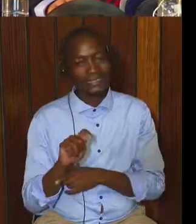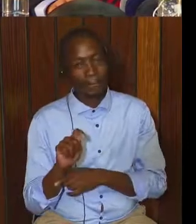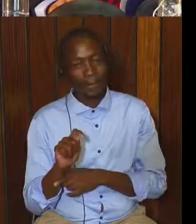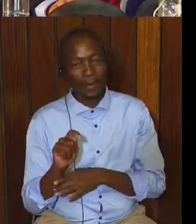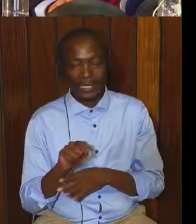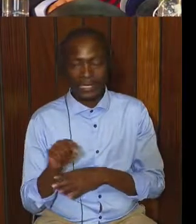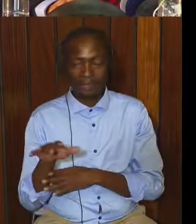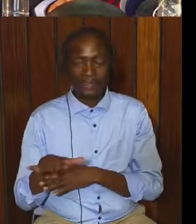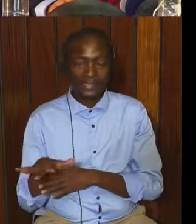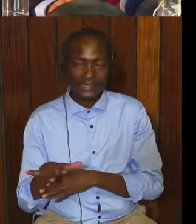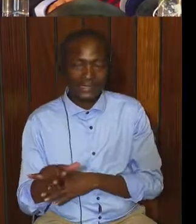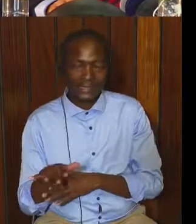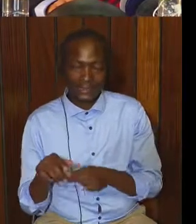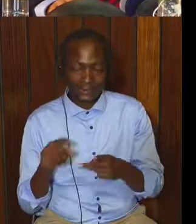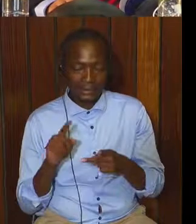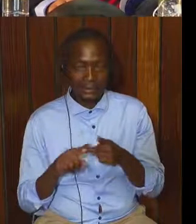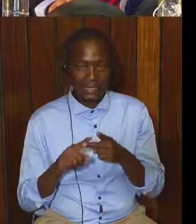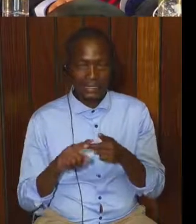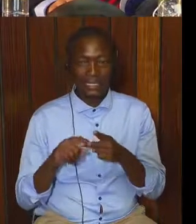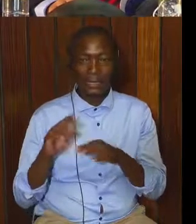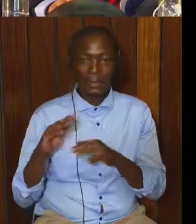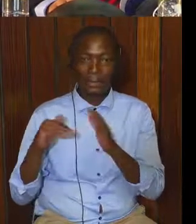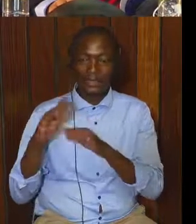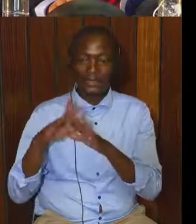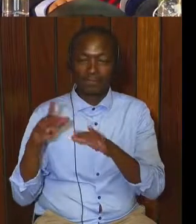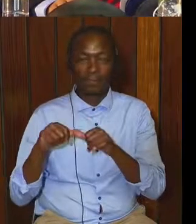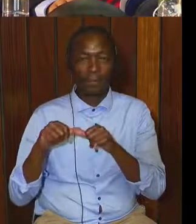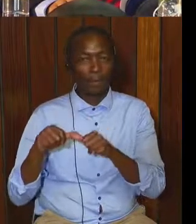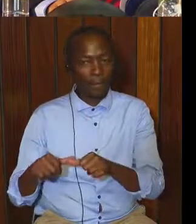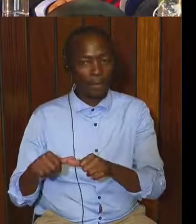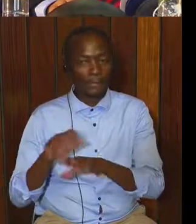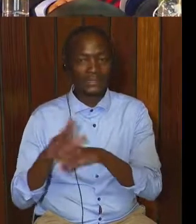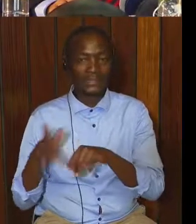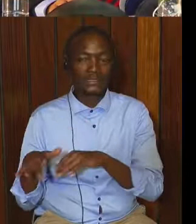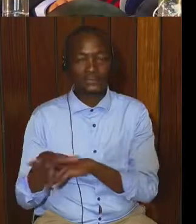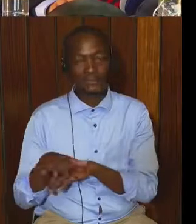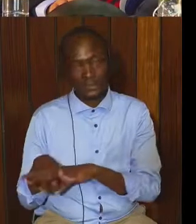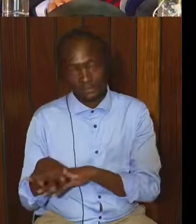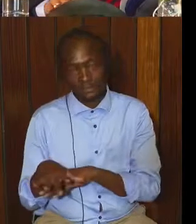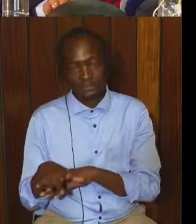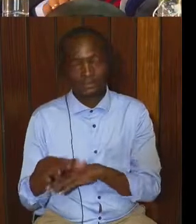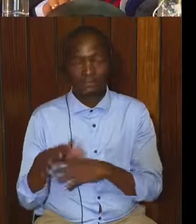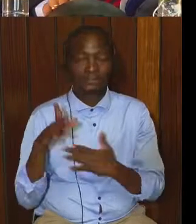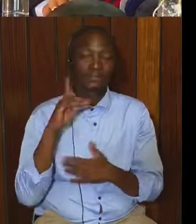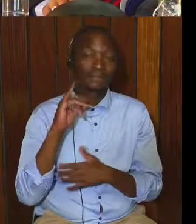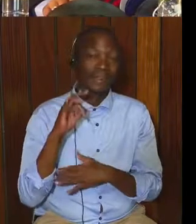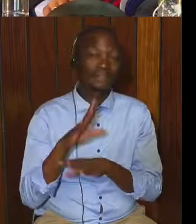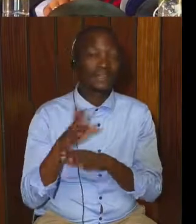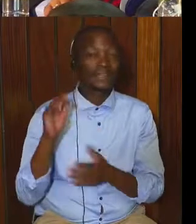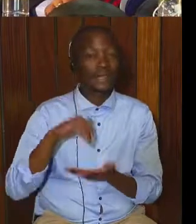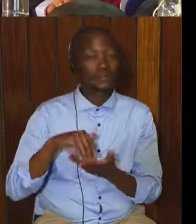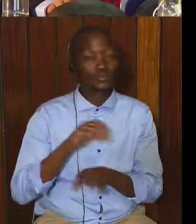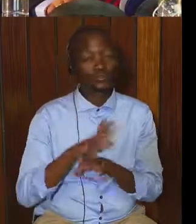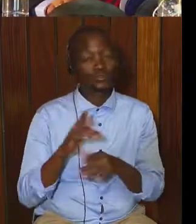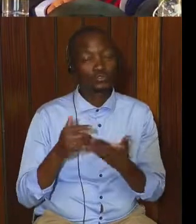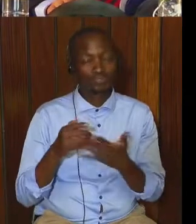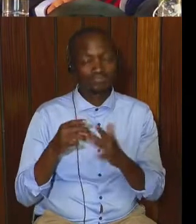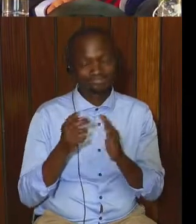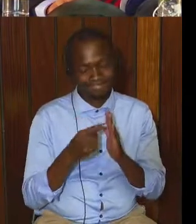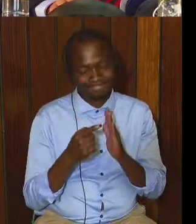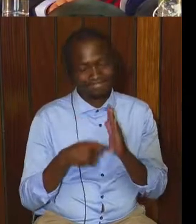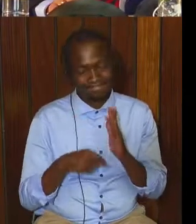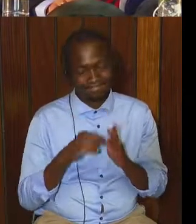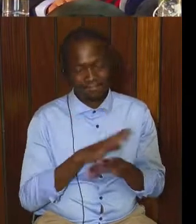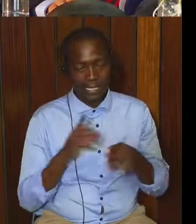facility and the other one relates to the building of a more permanent facility. So when it comes to the details insofar as Treasury and the funding